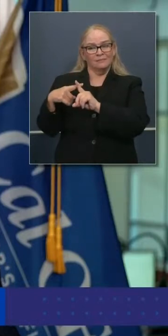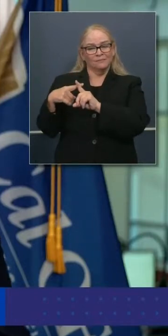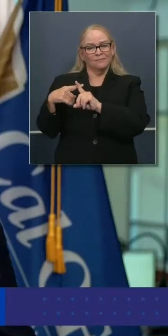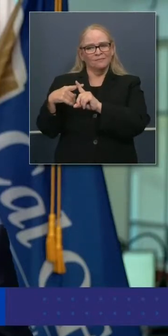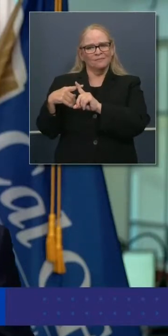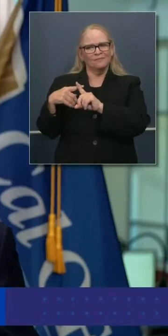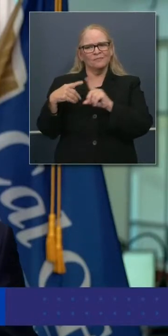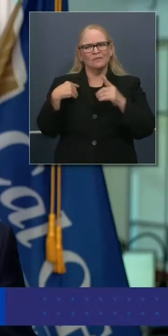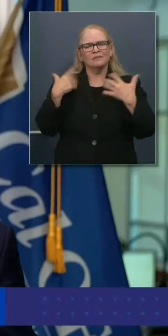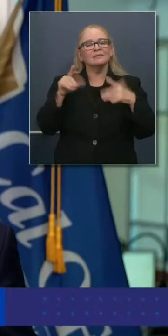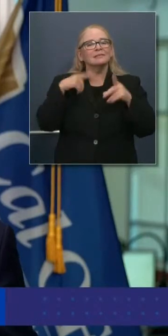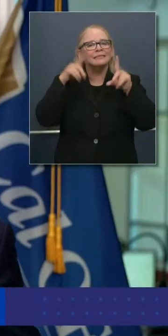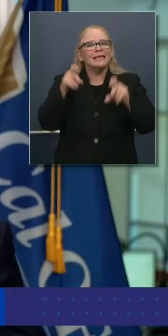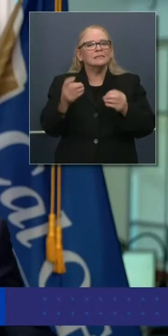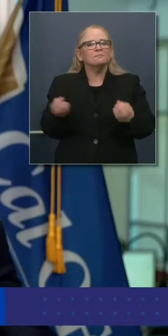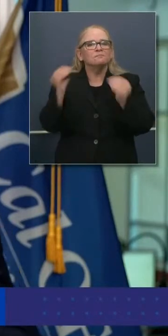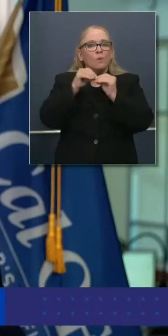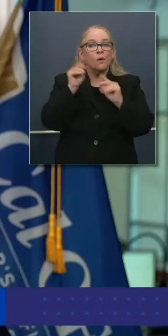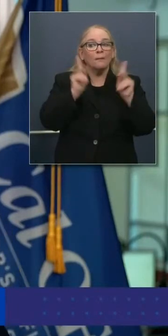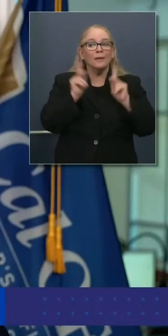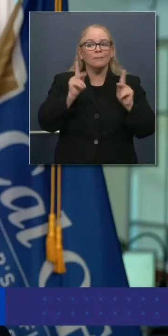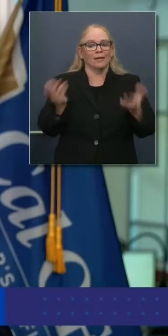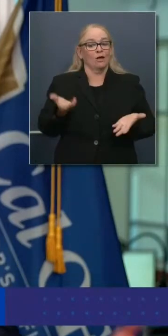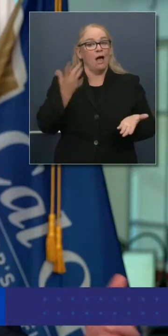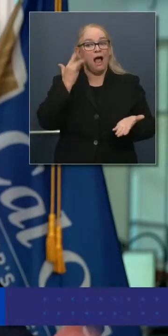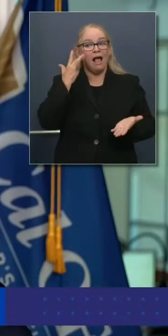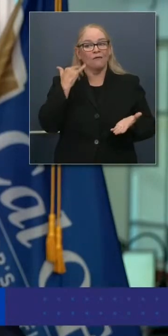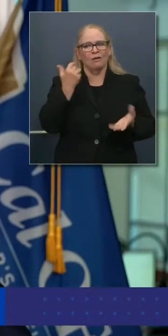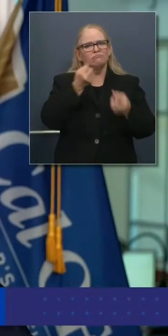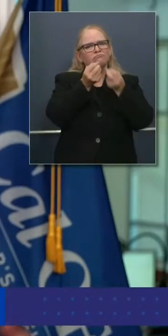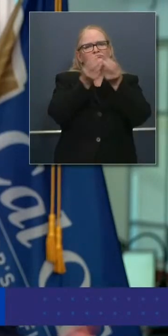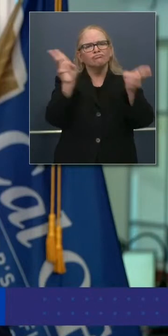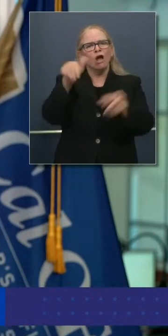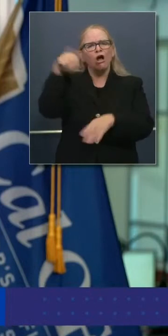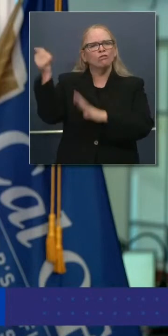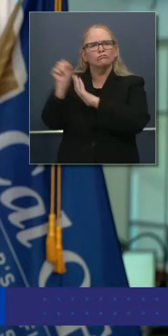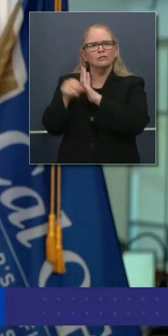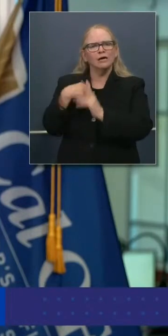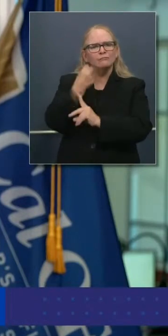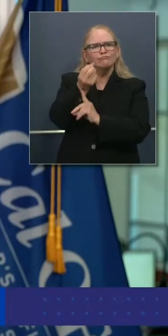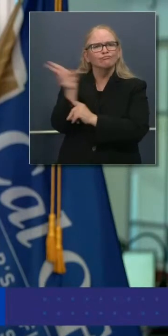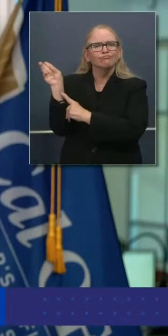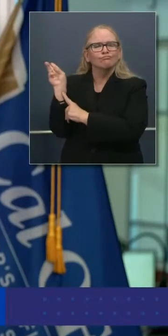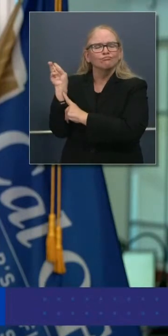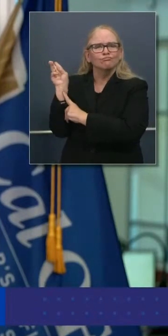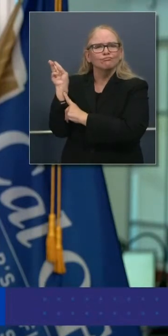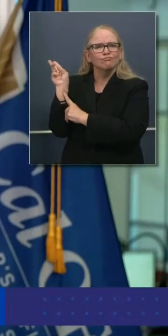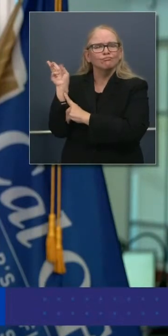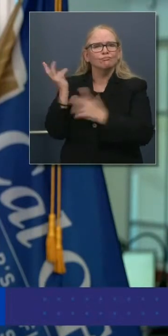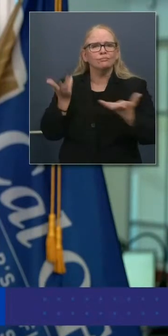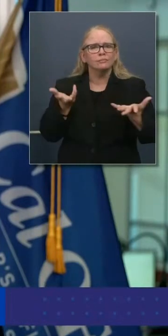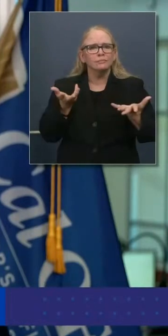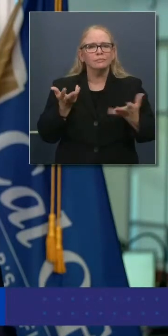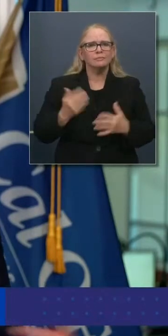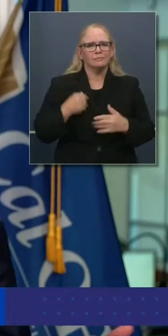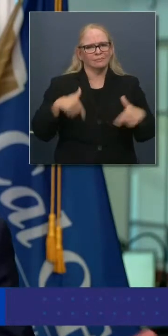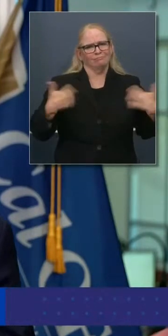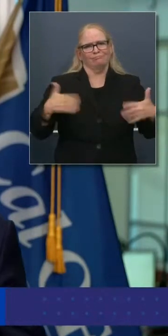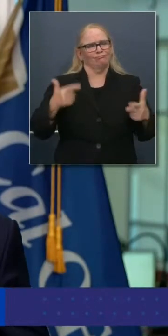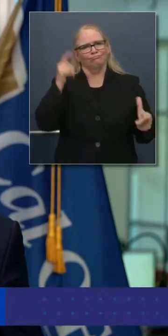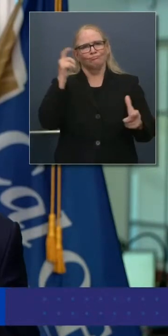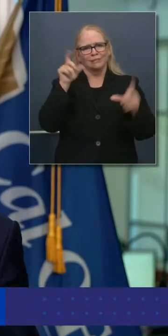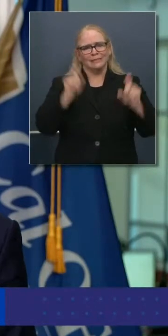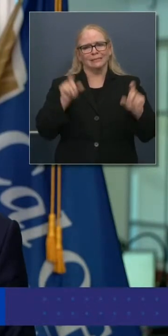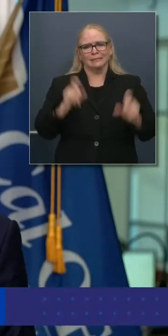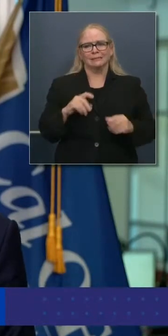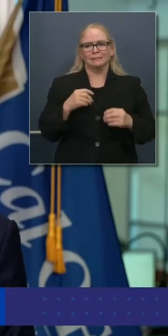than any other state in the country. This is where I do subscribe some affinity to those that suggest the more you test, the more positives you have. That's